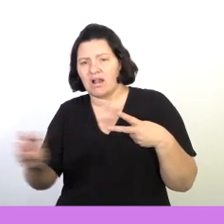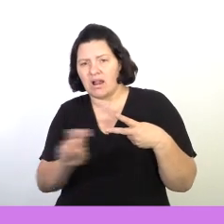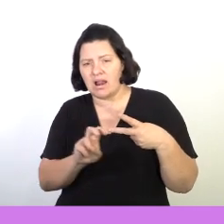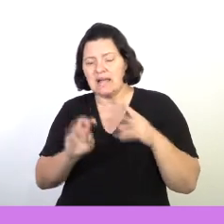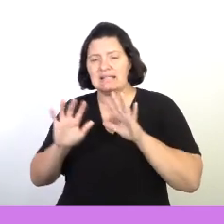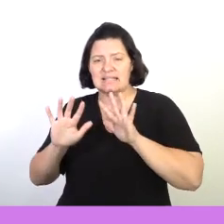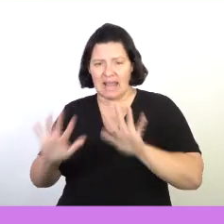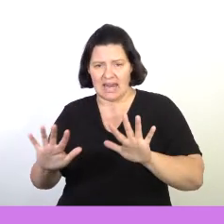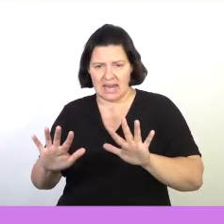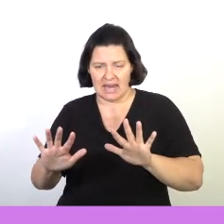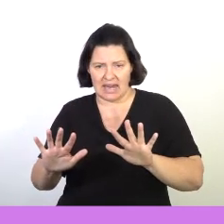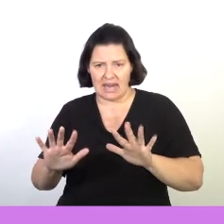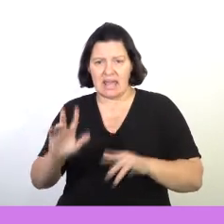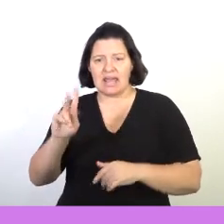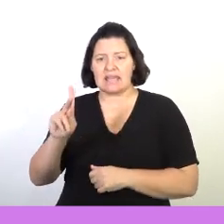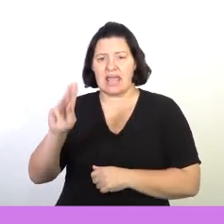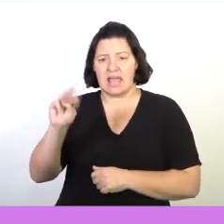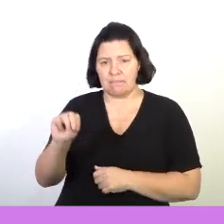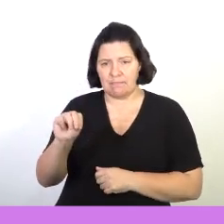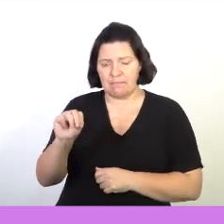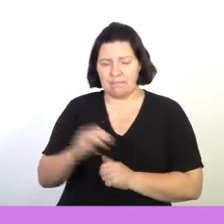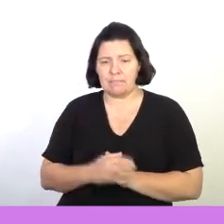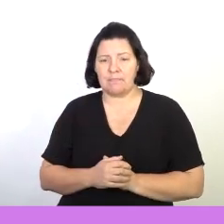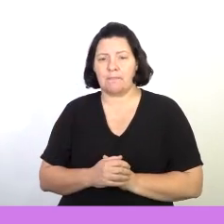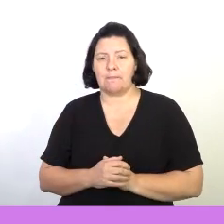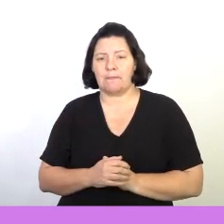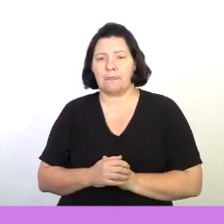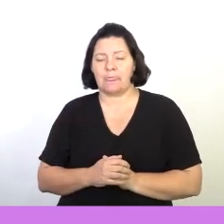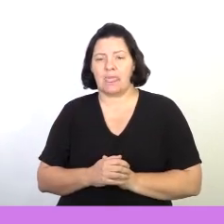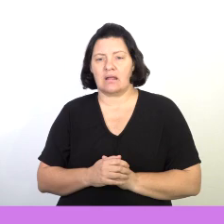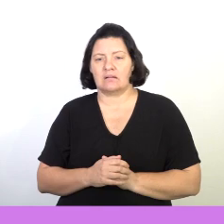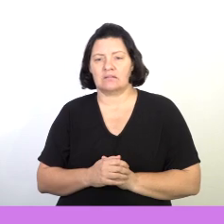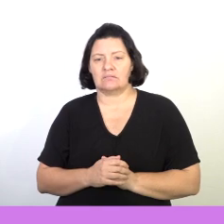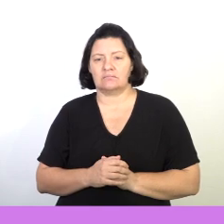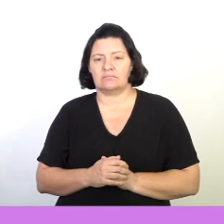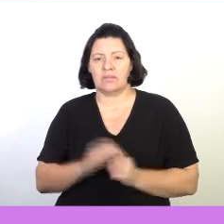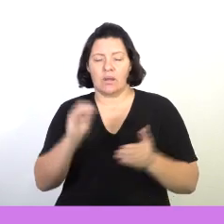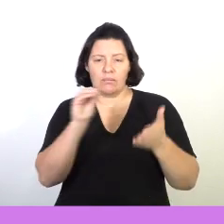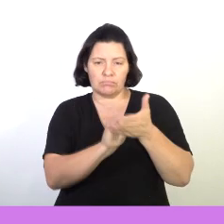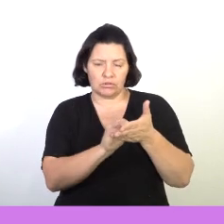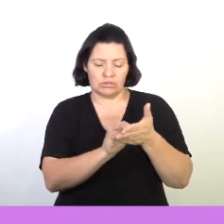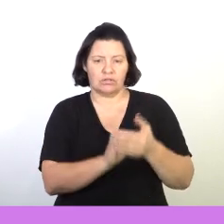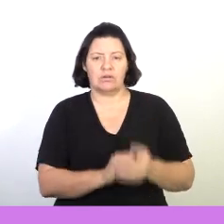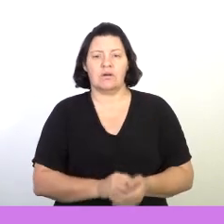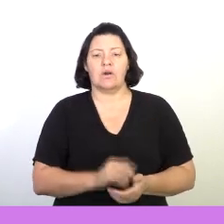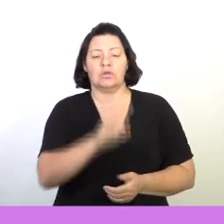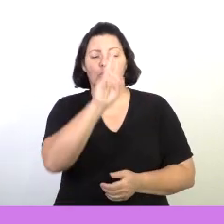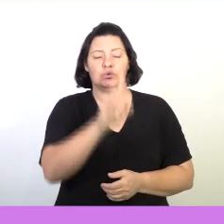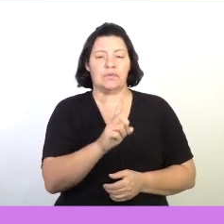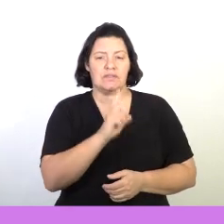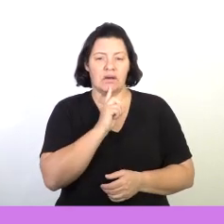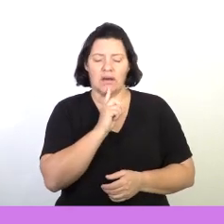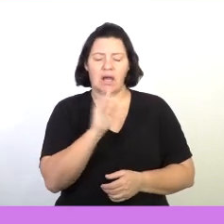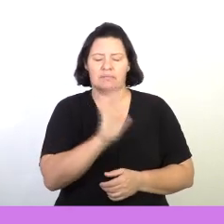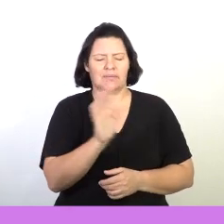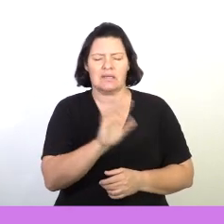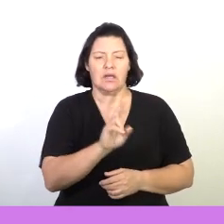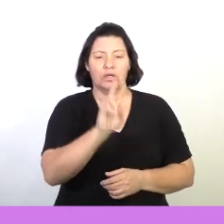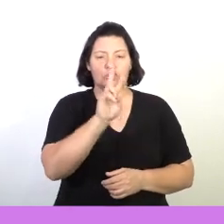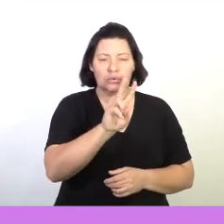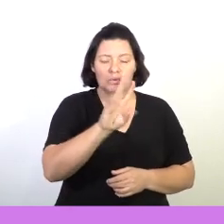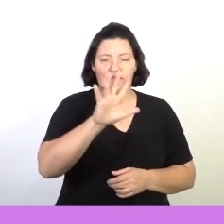travel. In this case, it is 10 kilometers. Let's put this in our calculator. We say